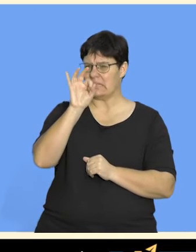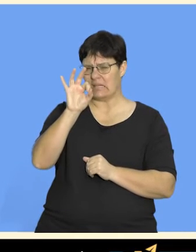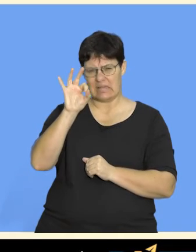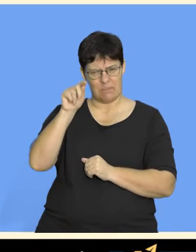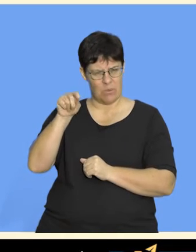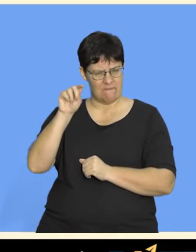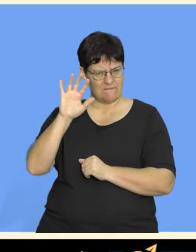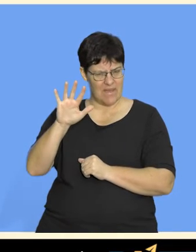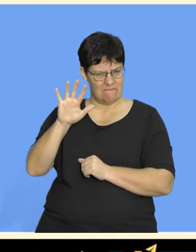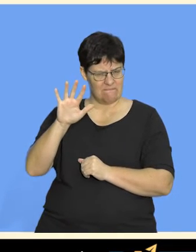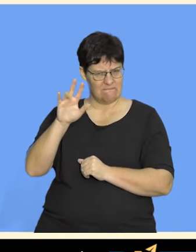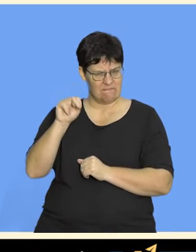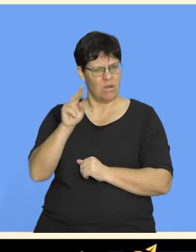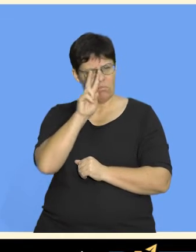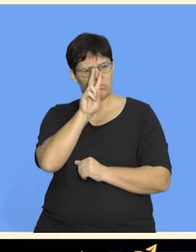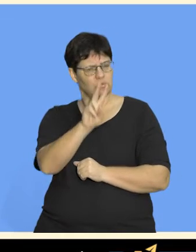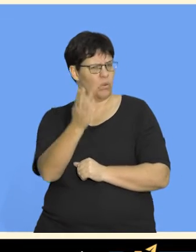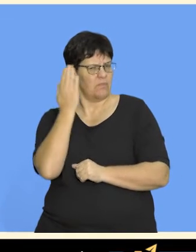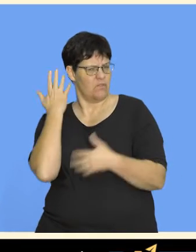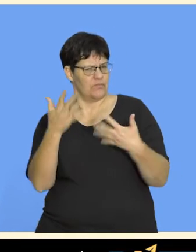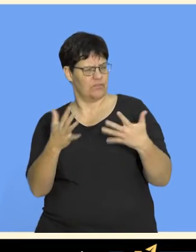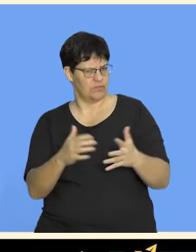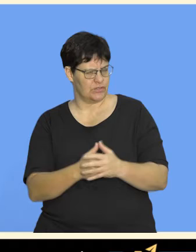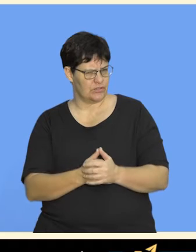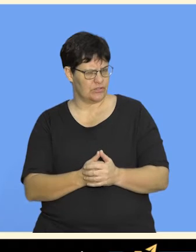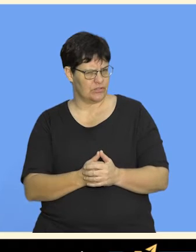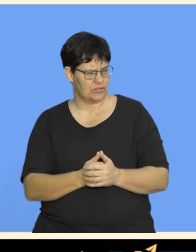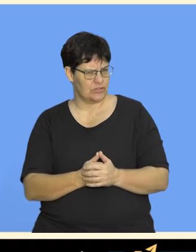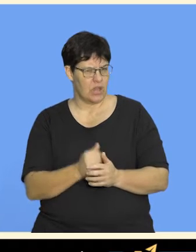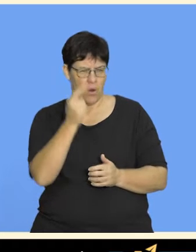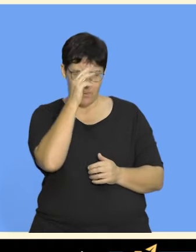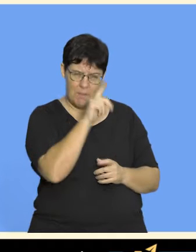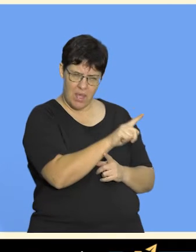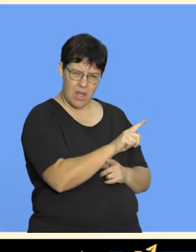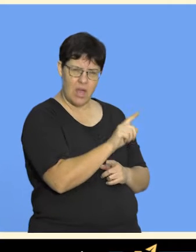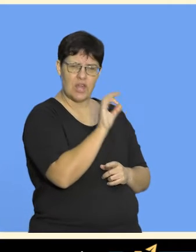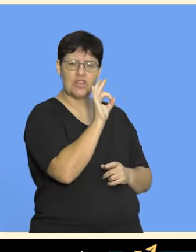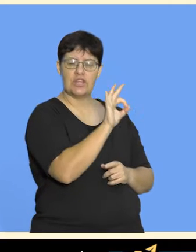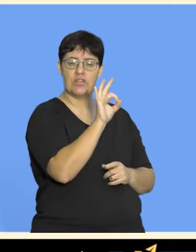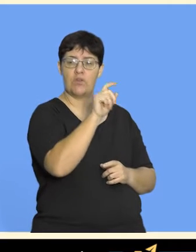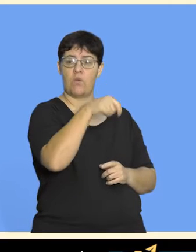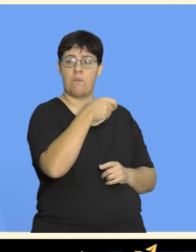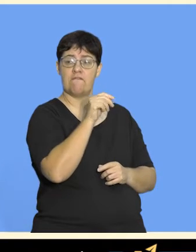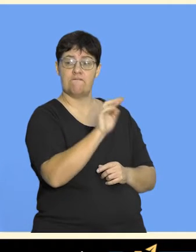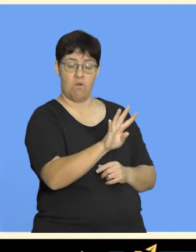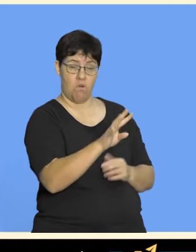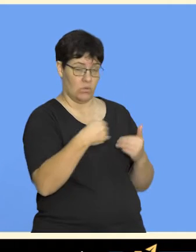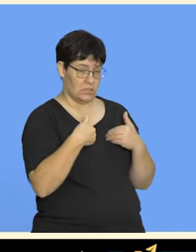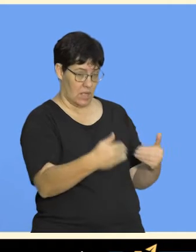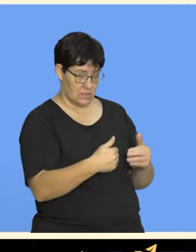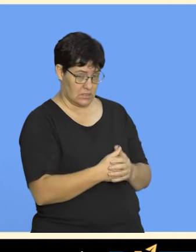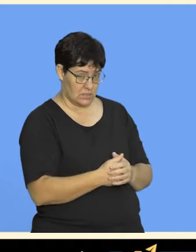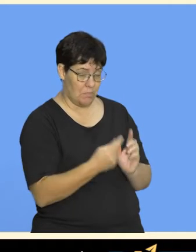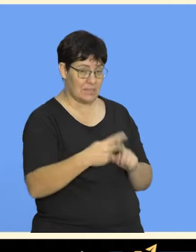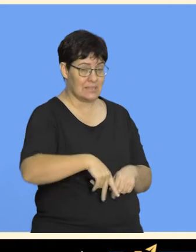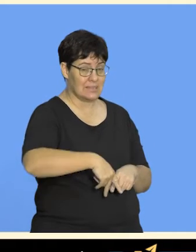the 133,5. We started with 33,4. Remember when I